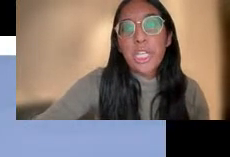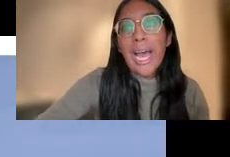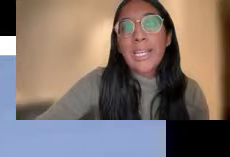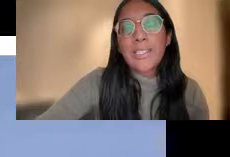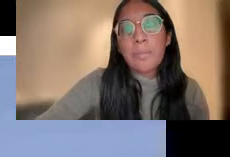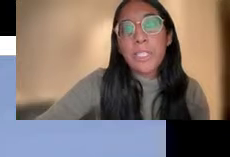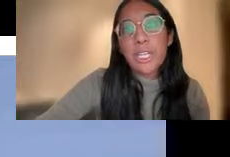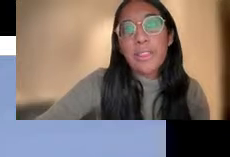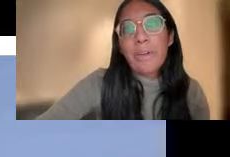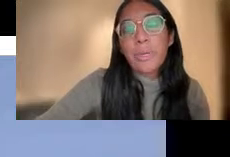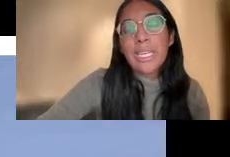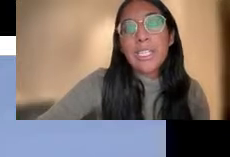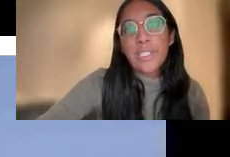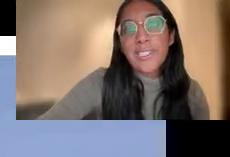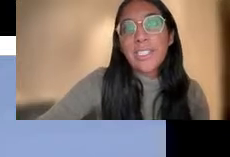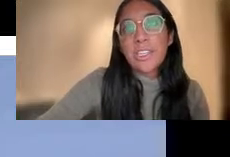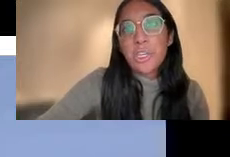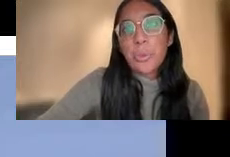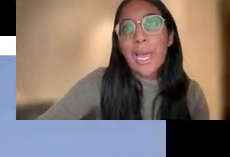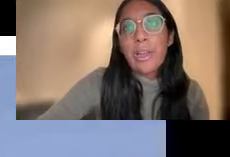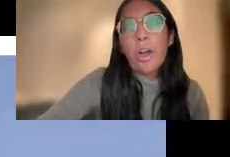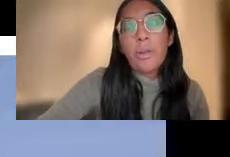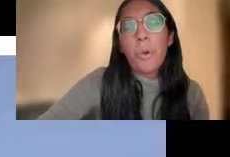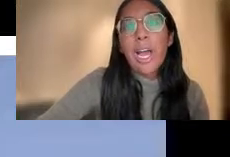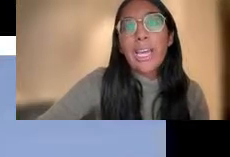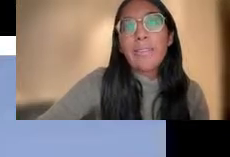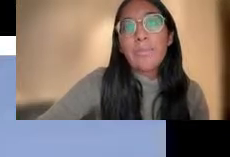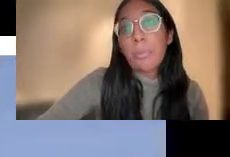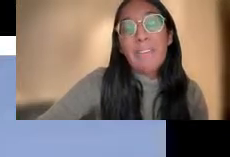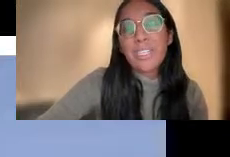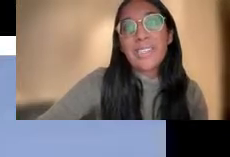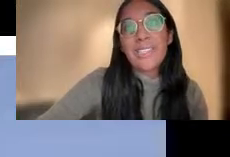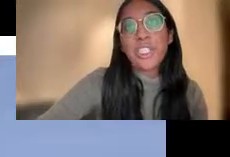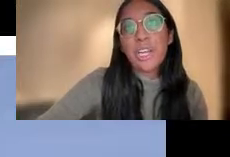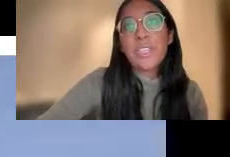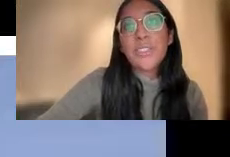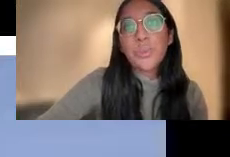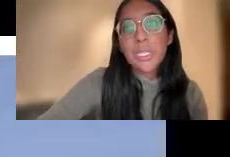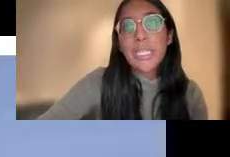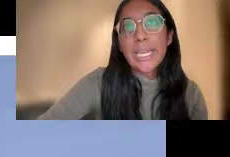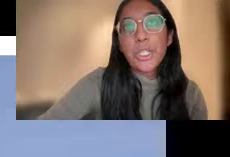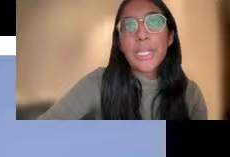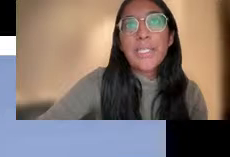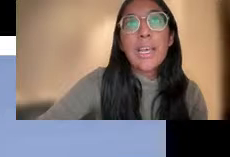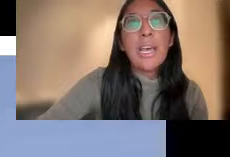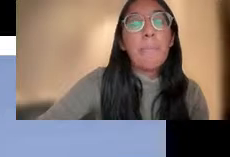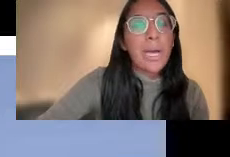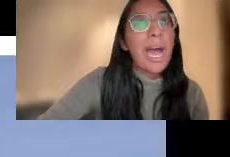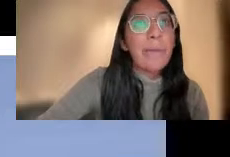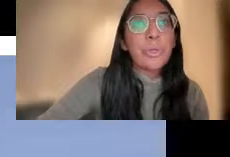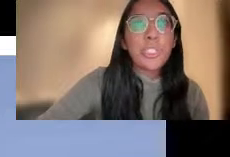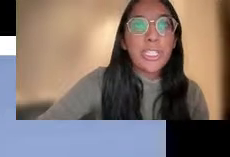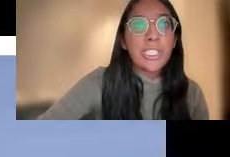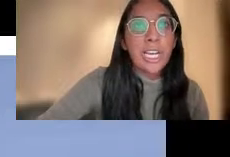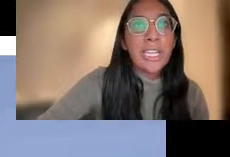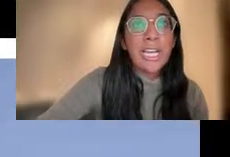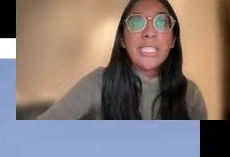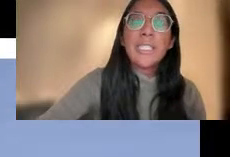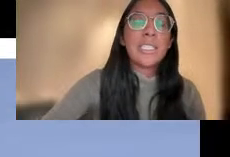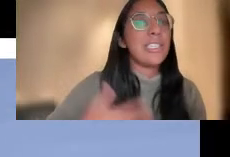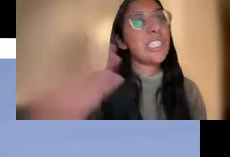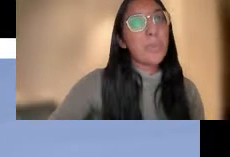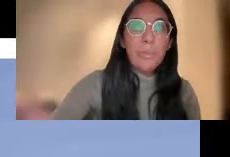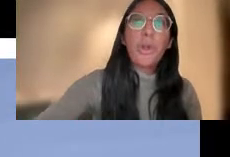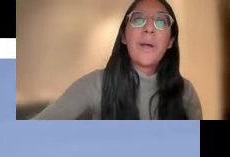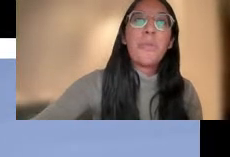the chat a submission that we just sent to the UN on why the privatization of this is really dangerous. But I will turn it to Shahnaz